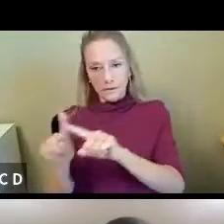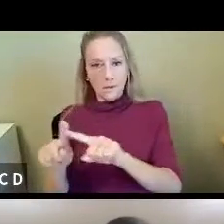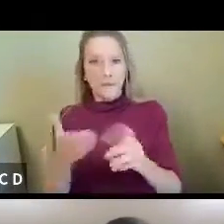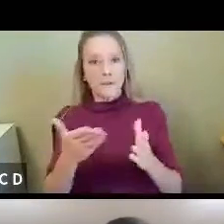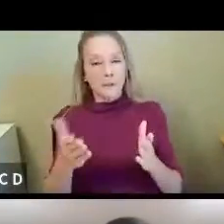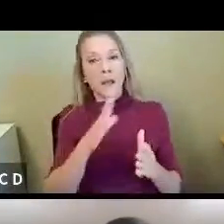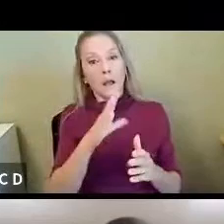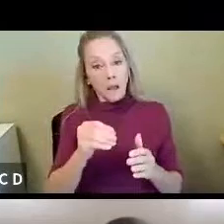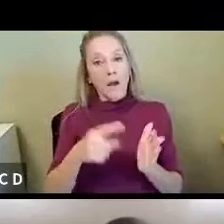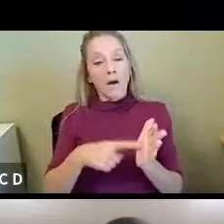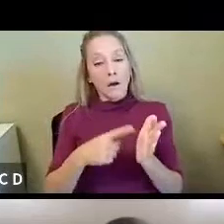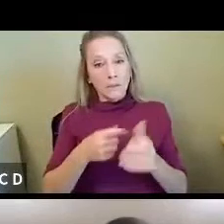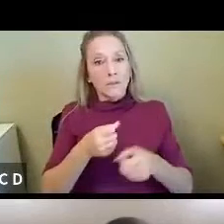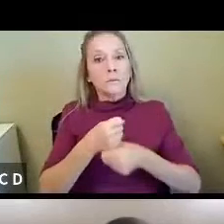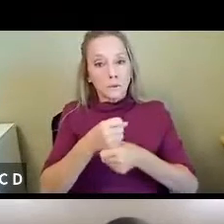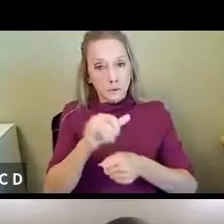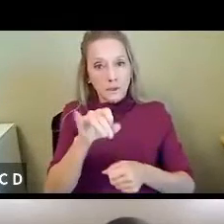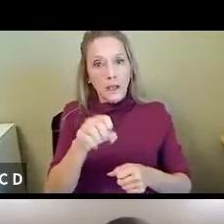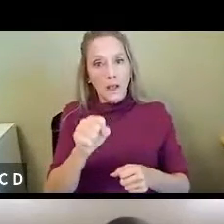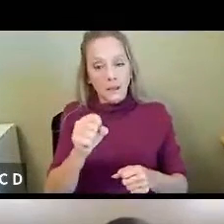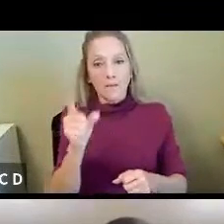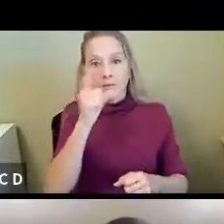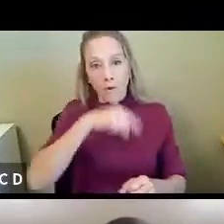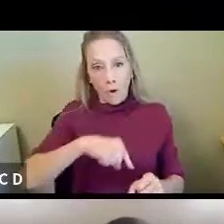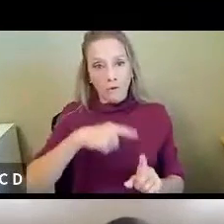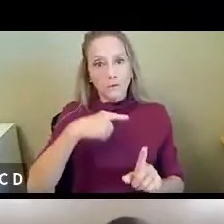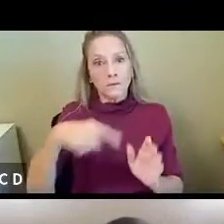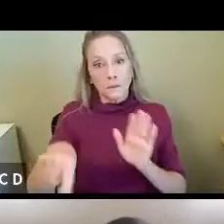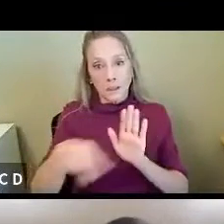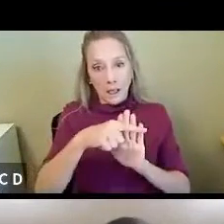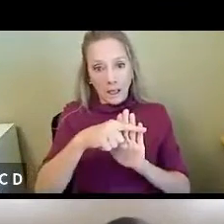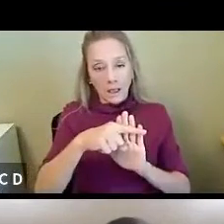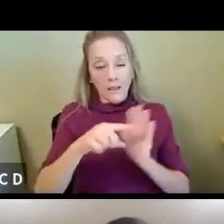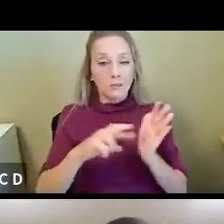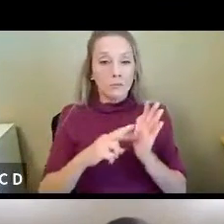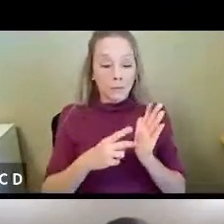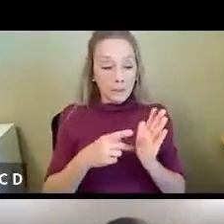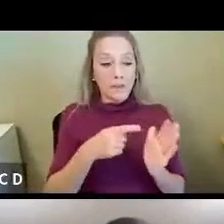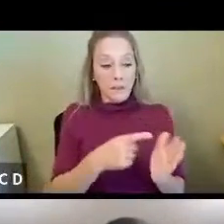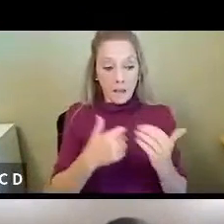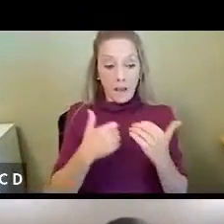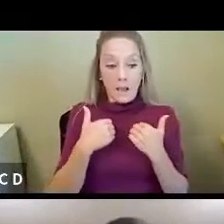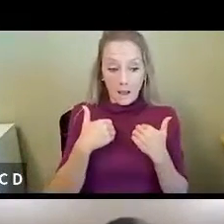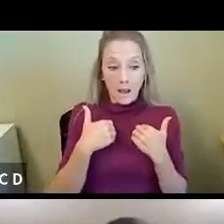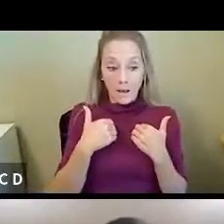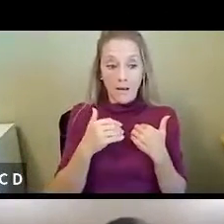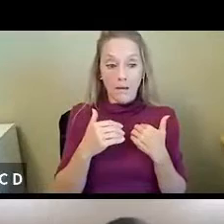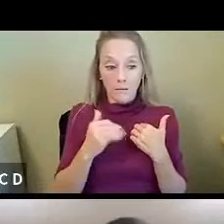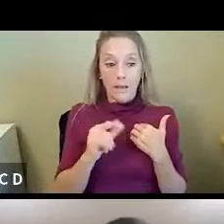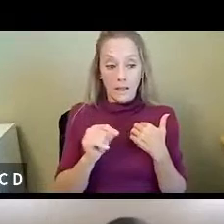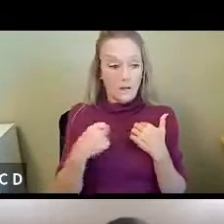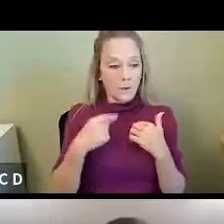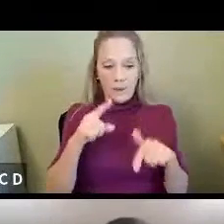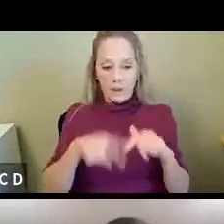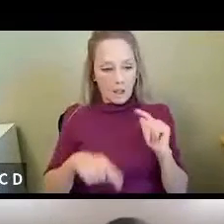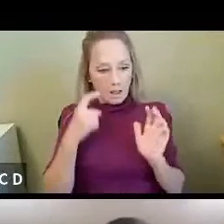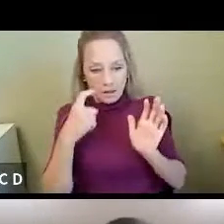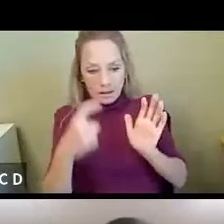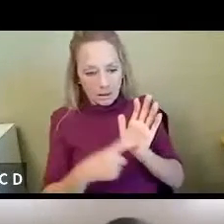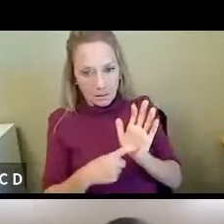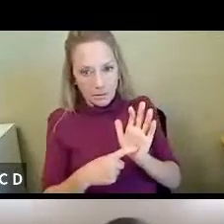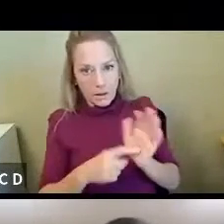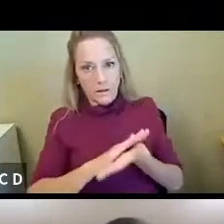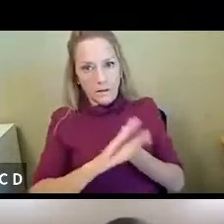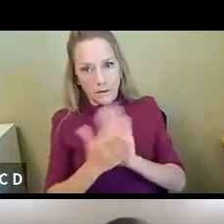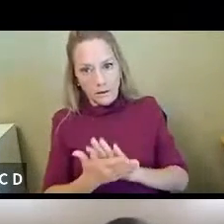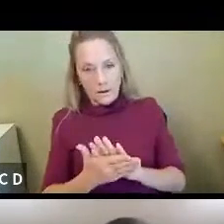frequently a false negative, meaning the person has disease but we can't detect it, than it does a false positive